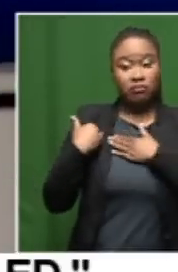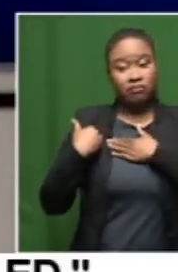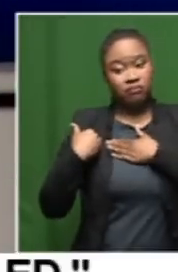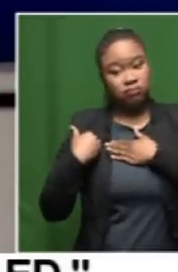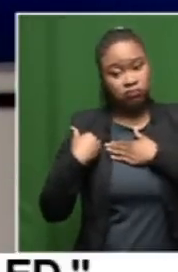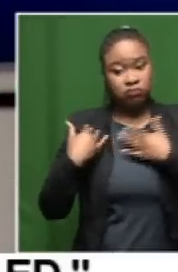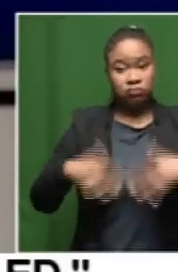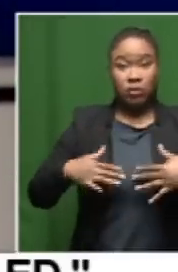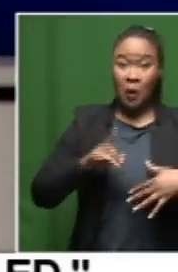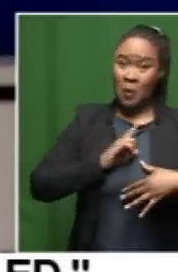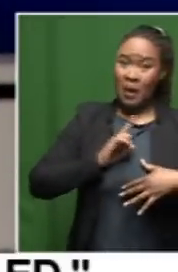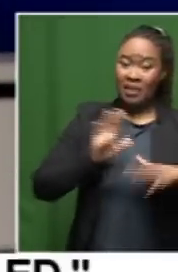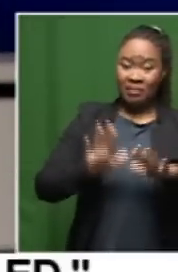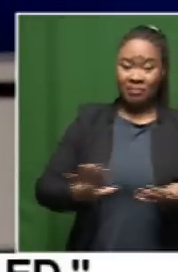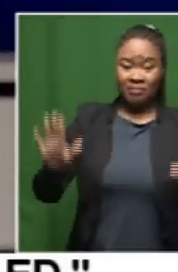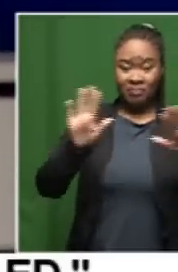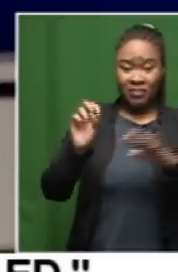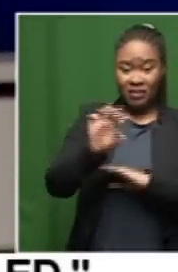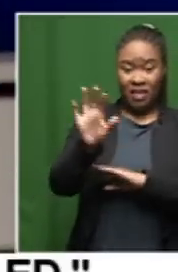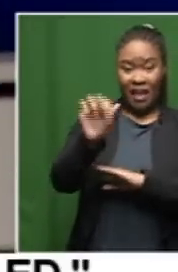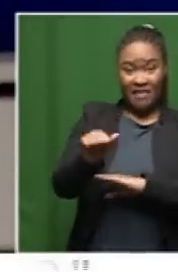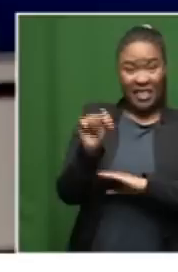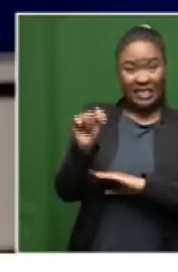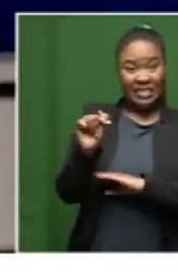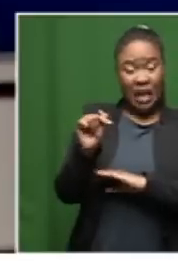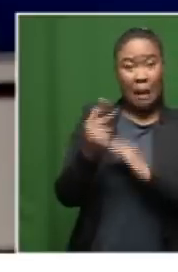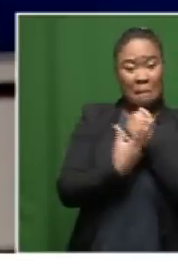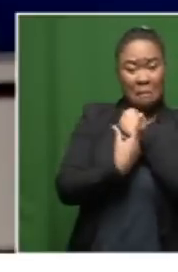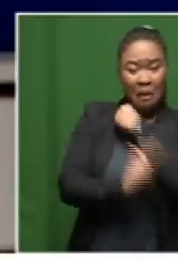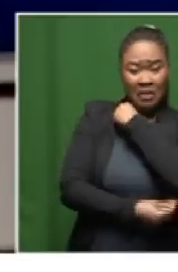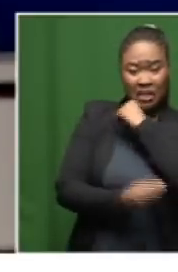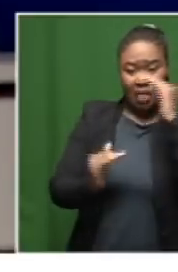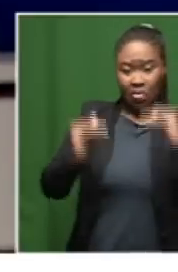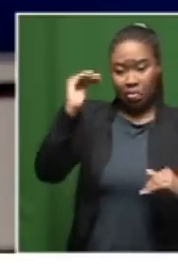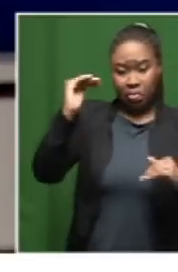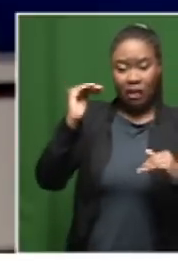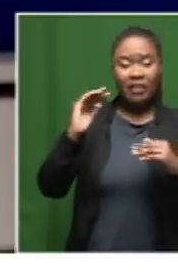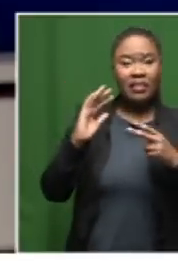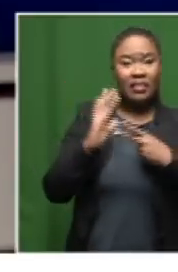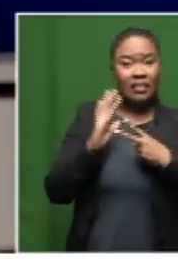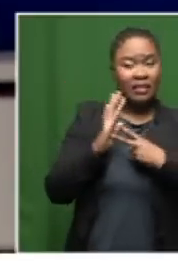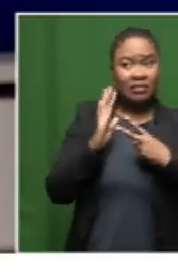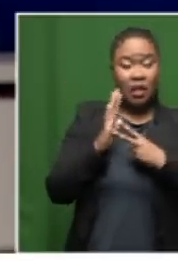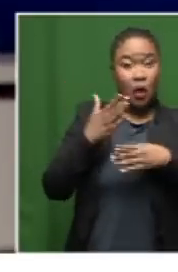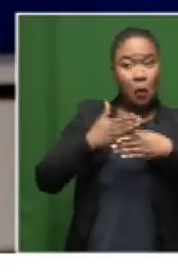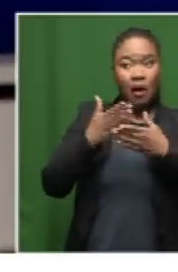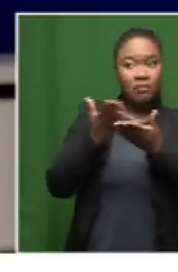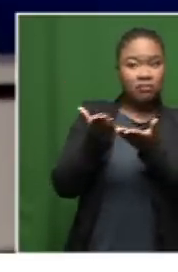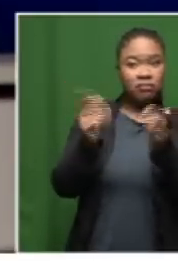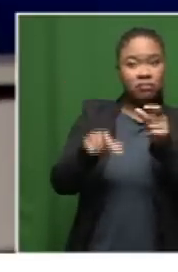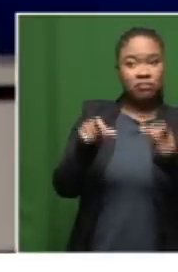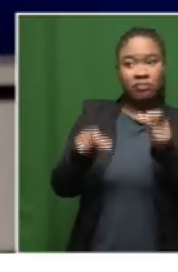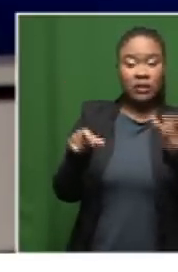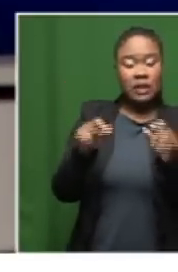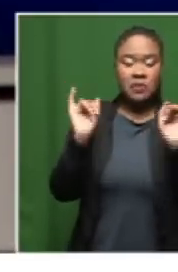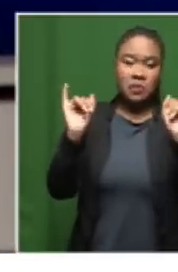given the state of levels of poverty in our country, the state of the working class and working class organizations, which the party